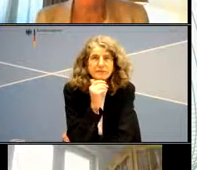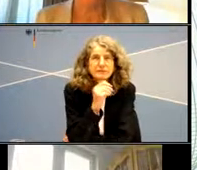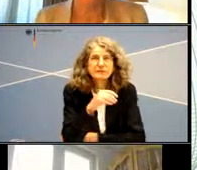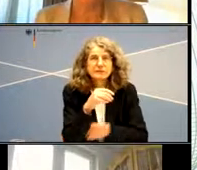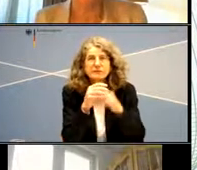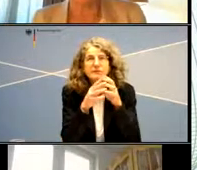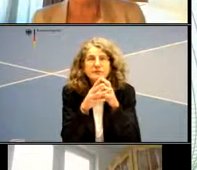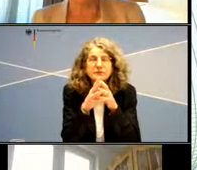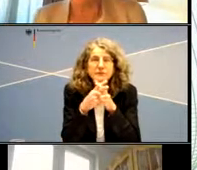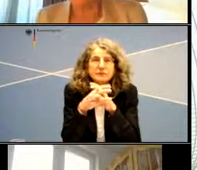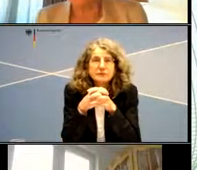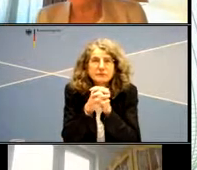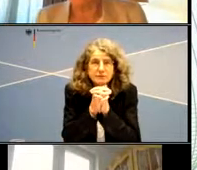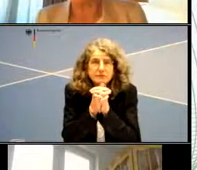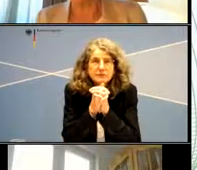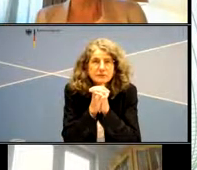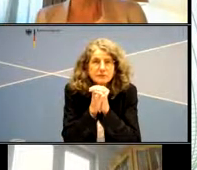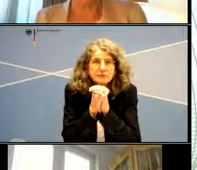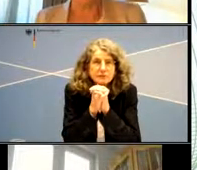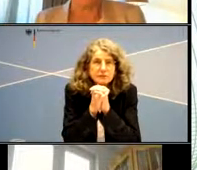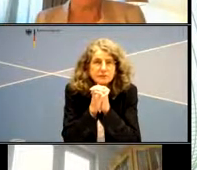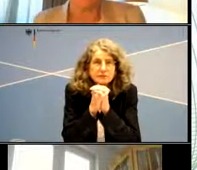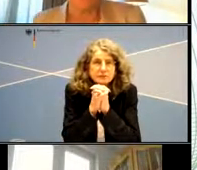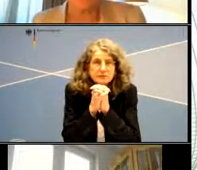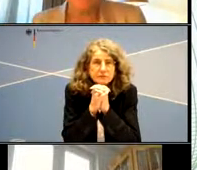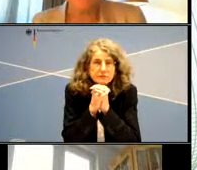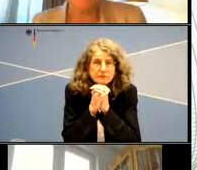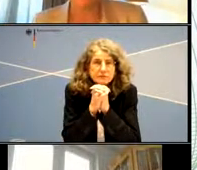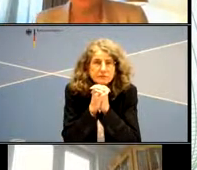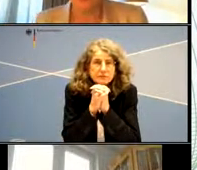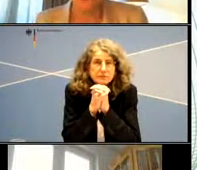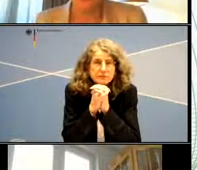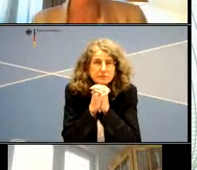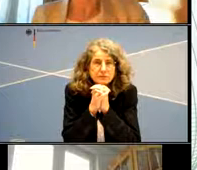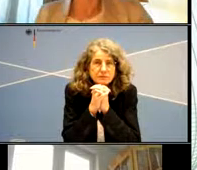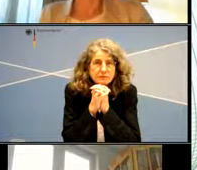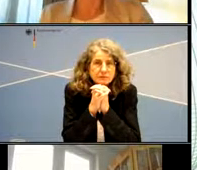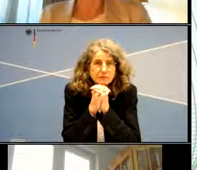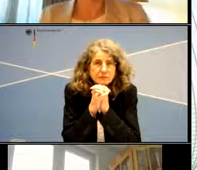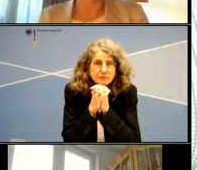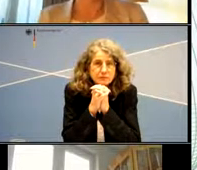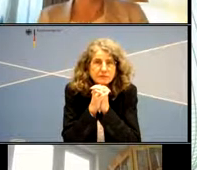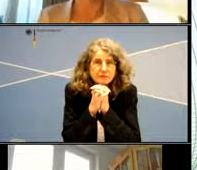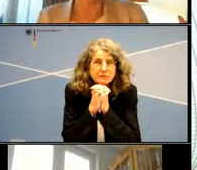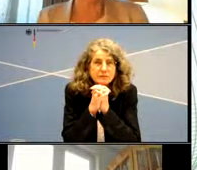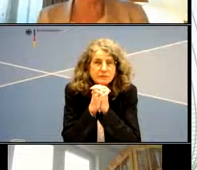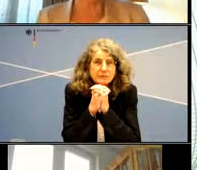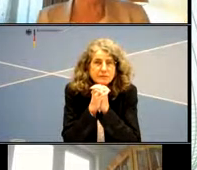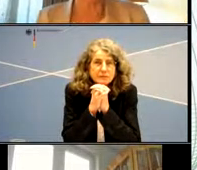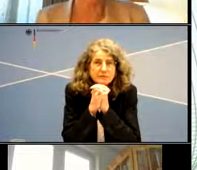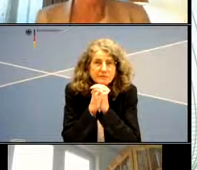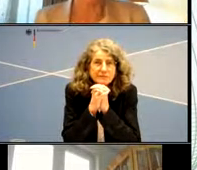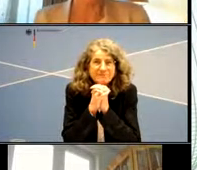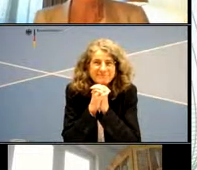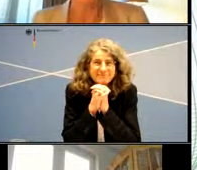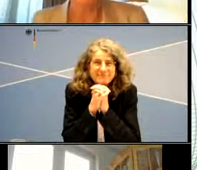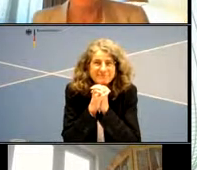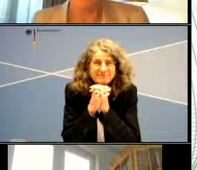consumer to have a more swift control over their expenses, less frustration, less, can I say, catastrophic